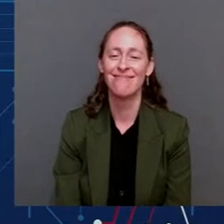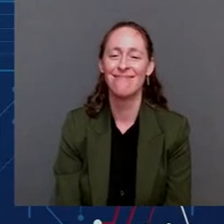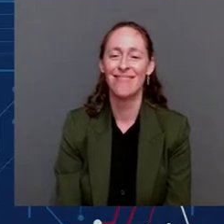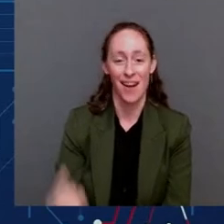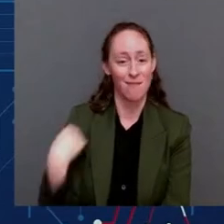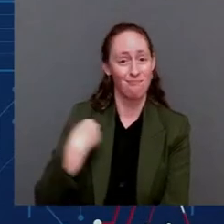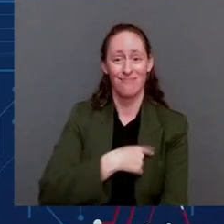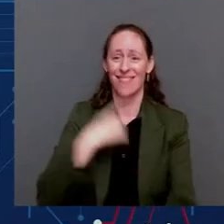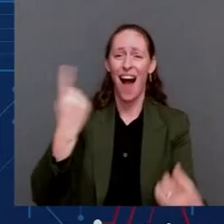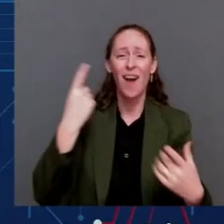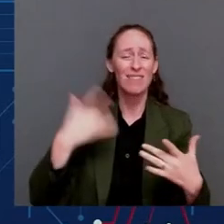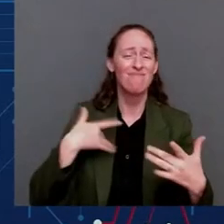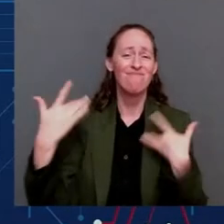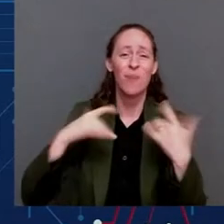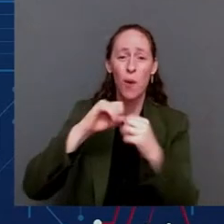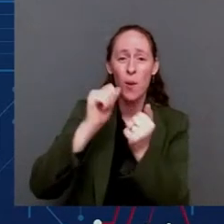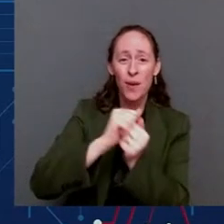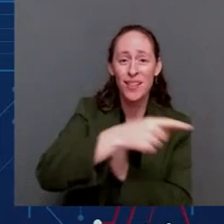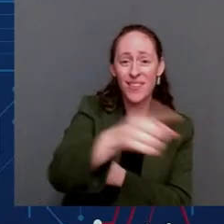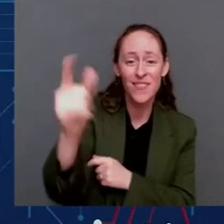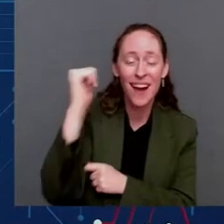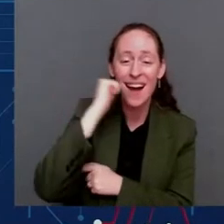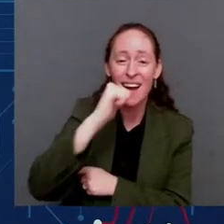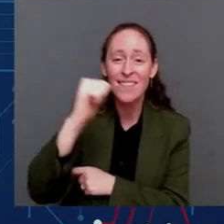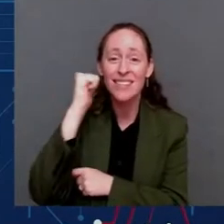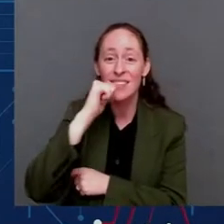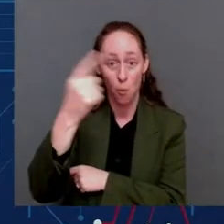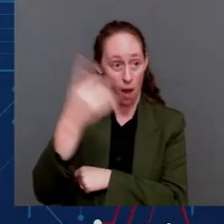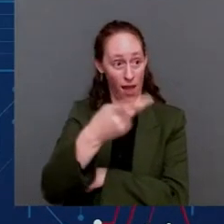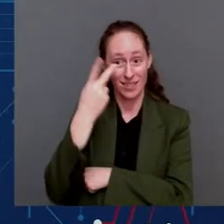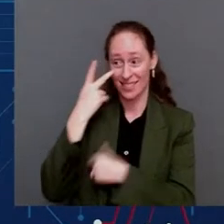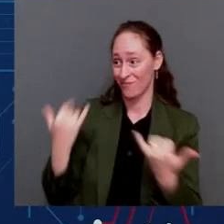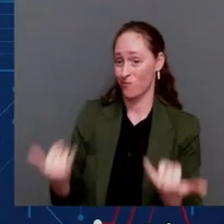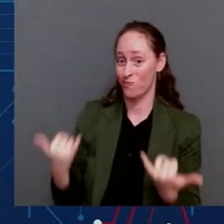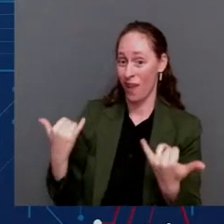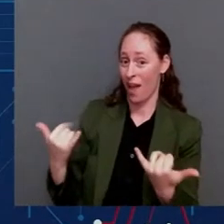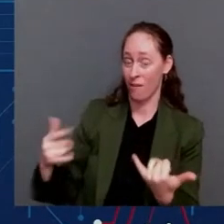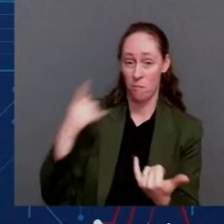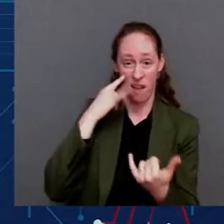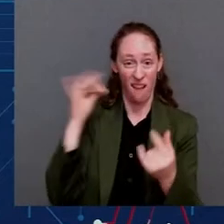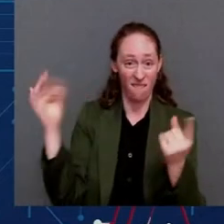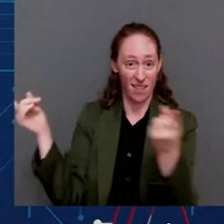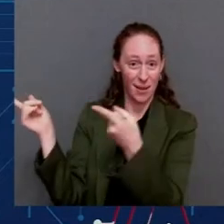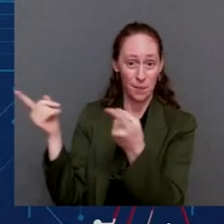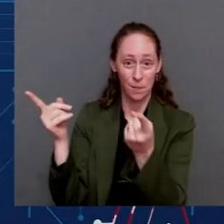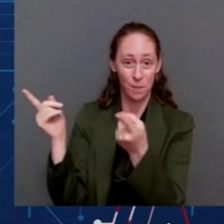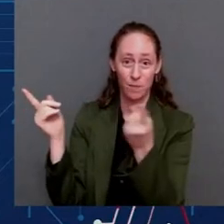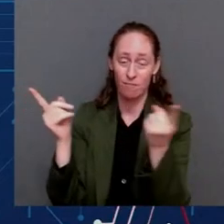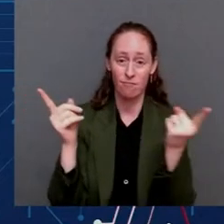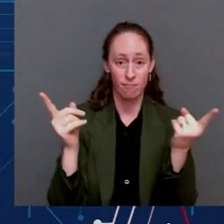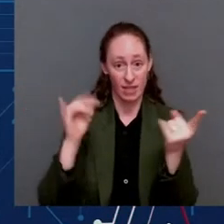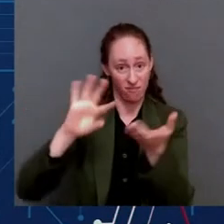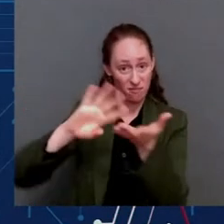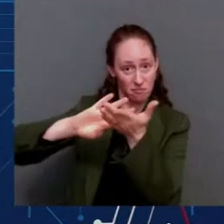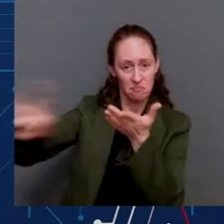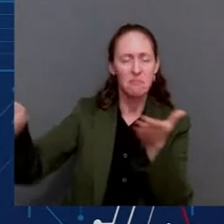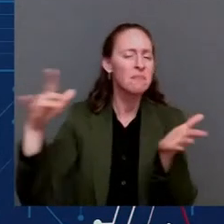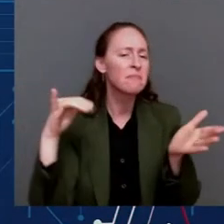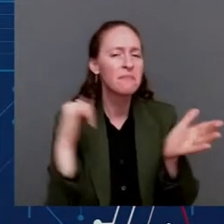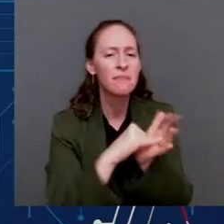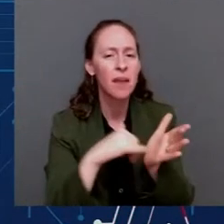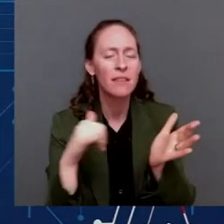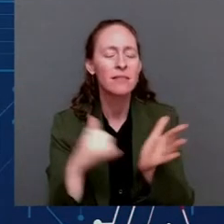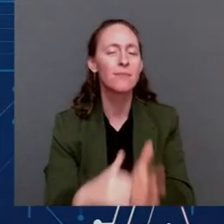here today behind me would not have been possible without them. I want to thank Governor Whitmer,